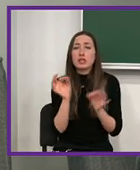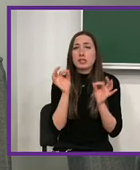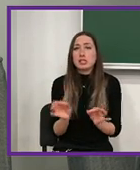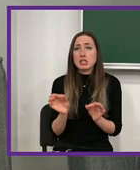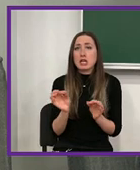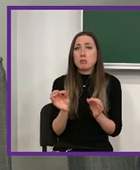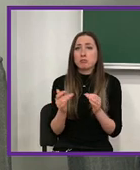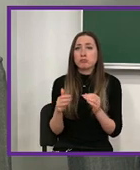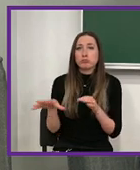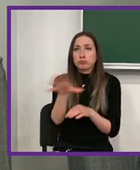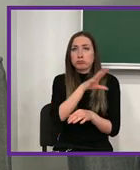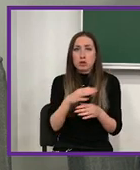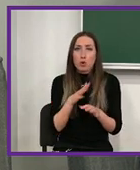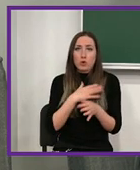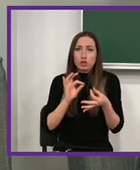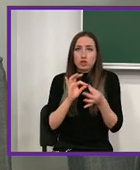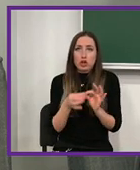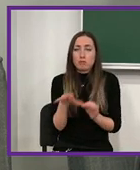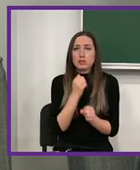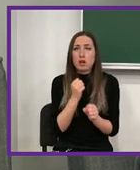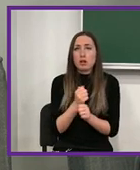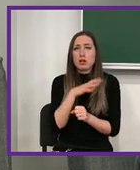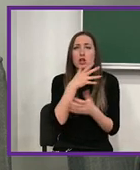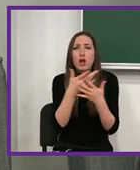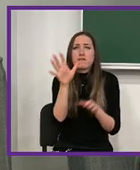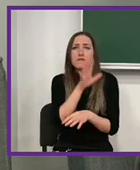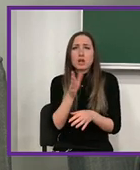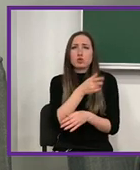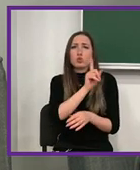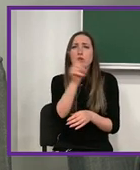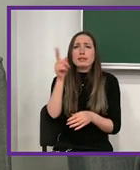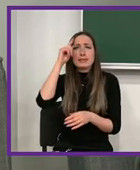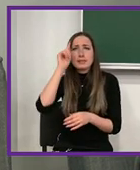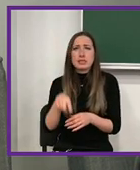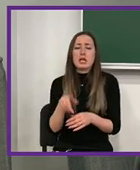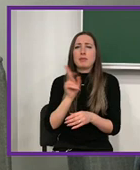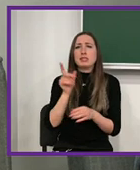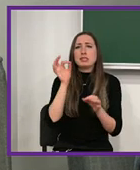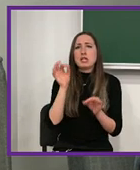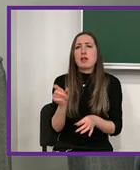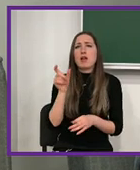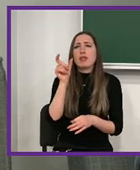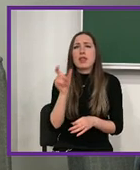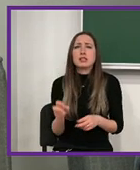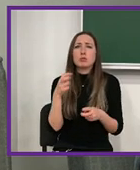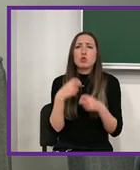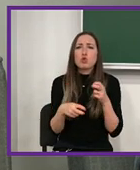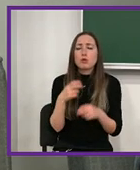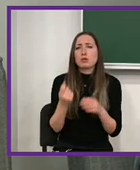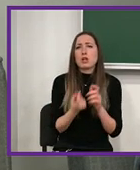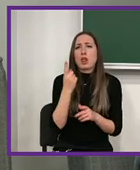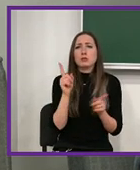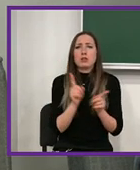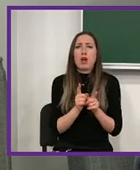operate in many countries with known human rights challenges, also in contexts and industries. And this means that we need to